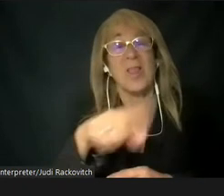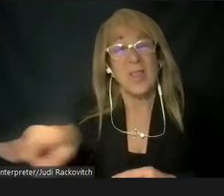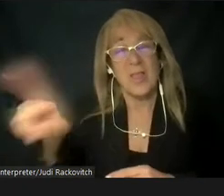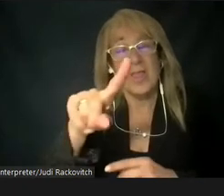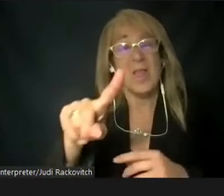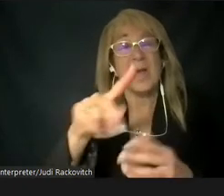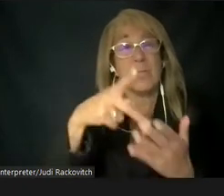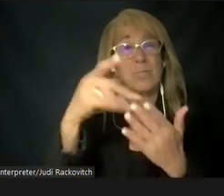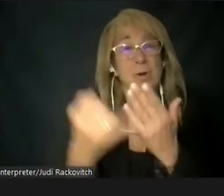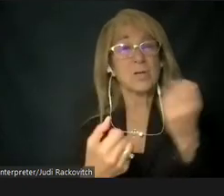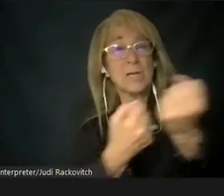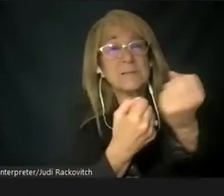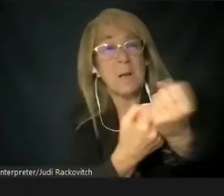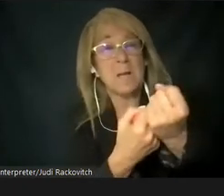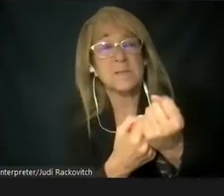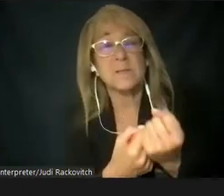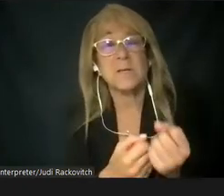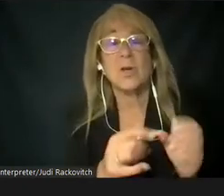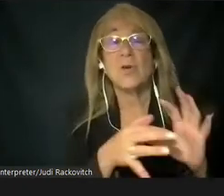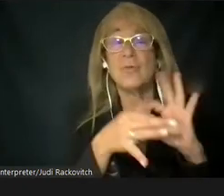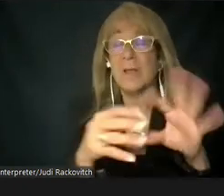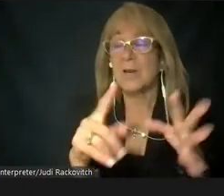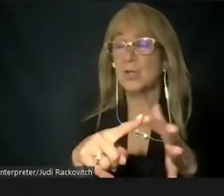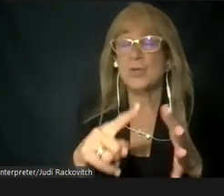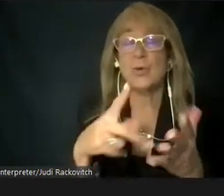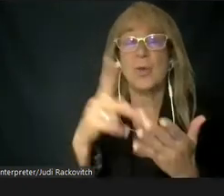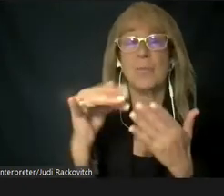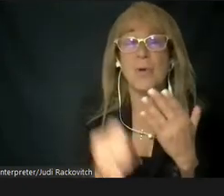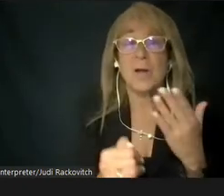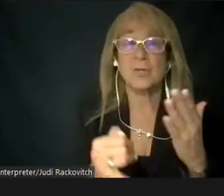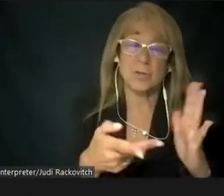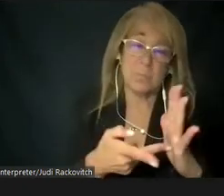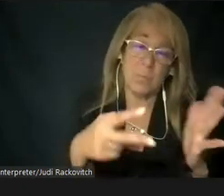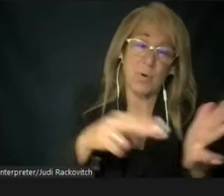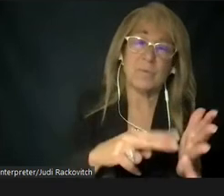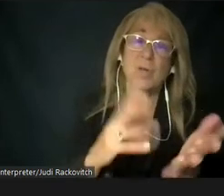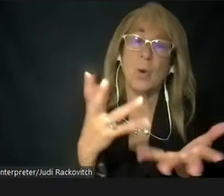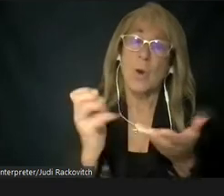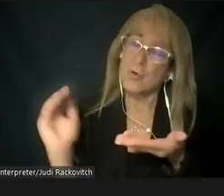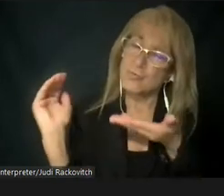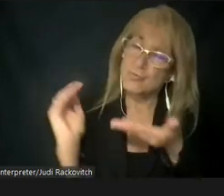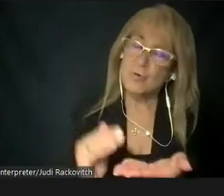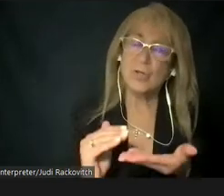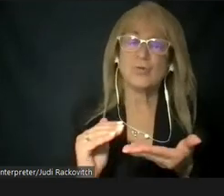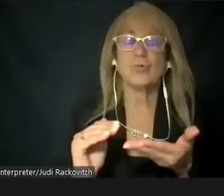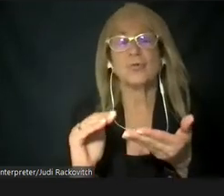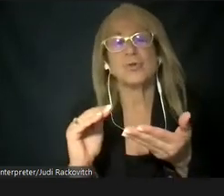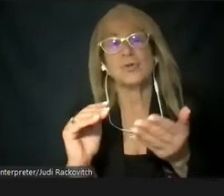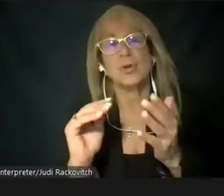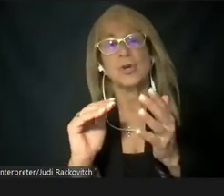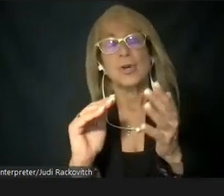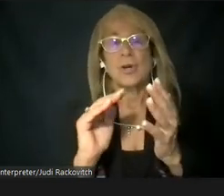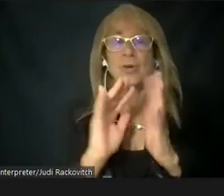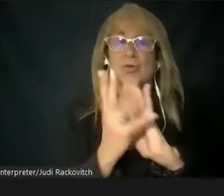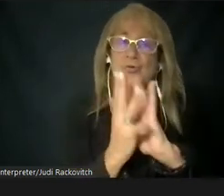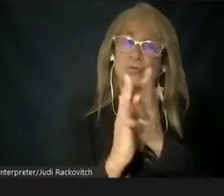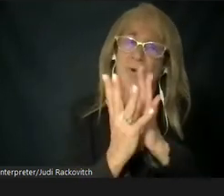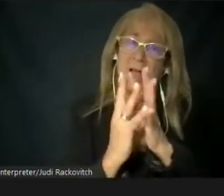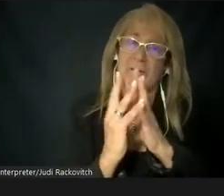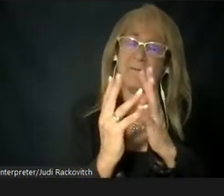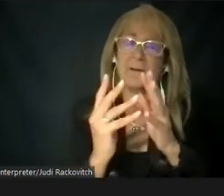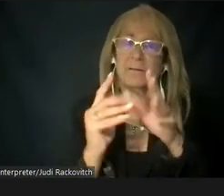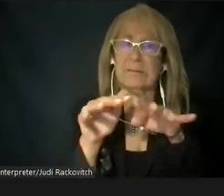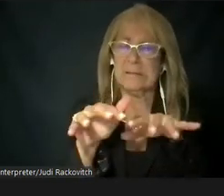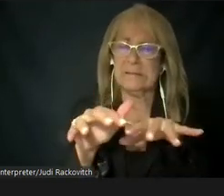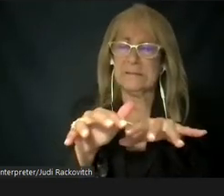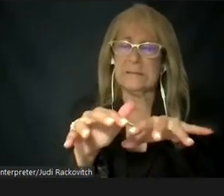With respect to the project purpose and need, the project purpose is to reduce traffic congestion in the Manhattan Central Business District in a manner that will generate